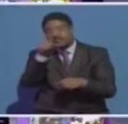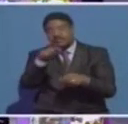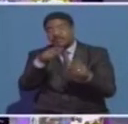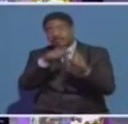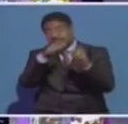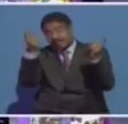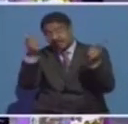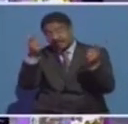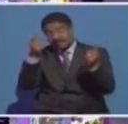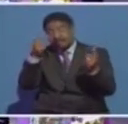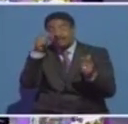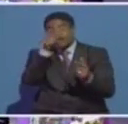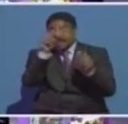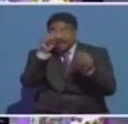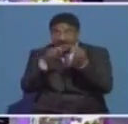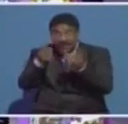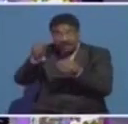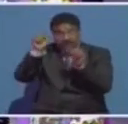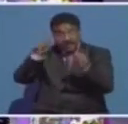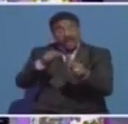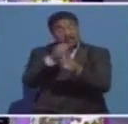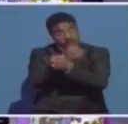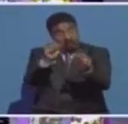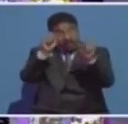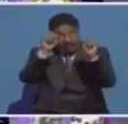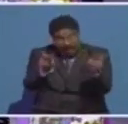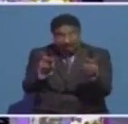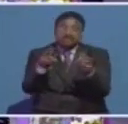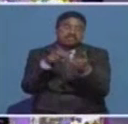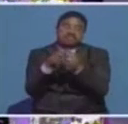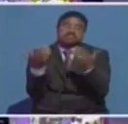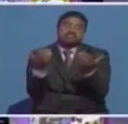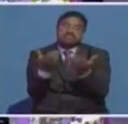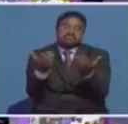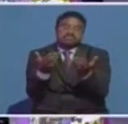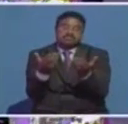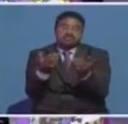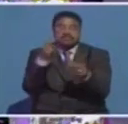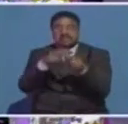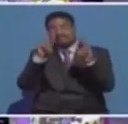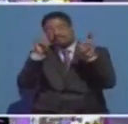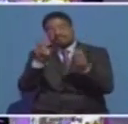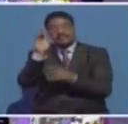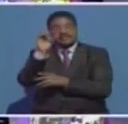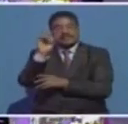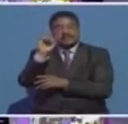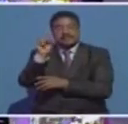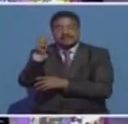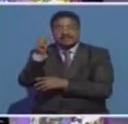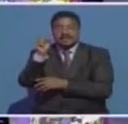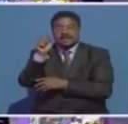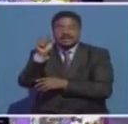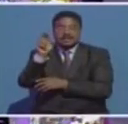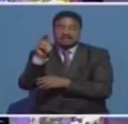come up to the head office. But if the district is not able to deal with it, for instance, if there are many lives involved, there's loss of